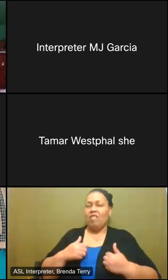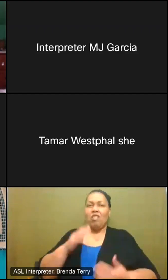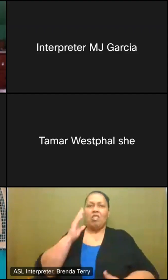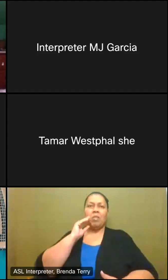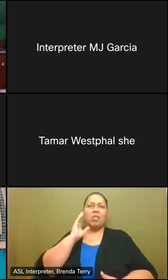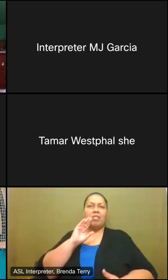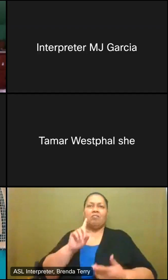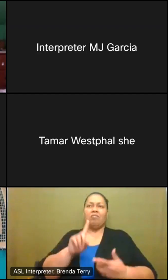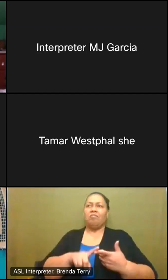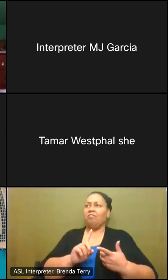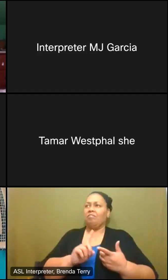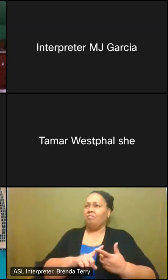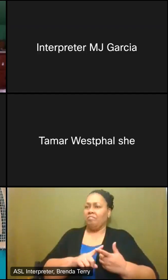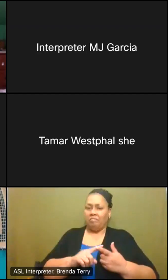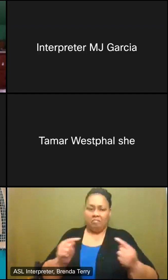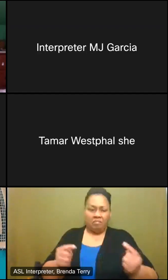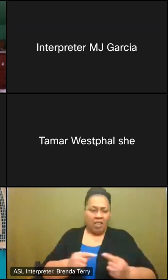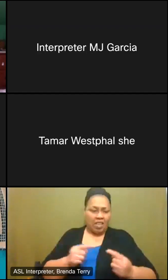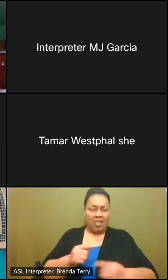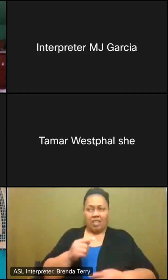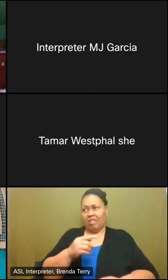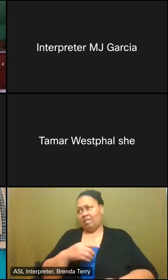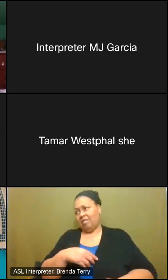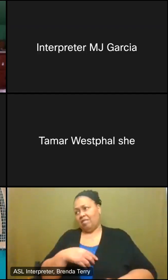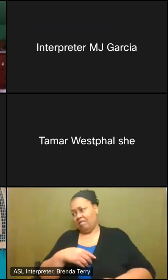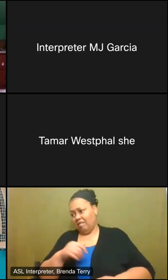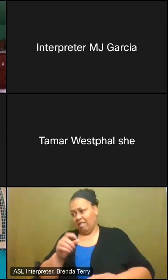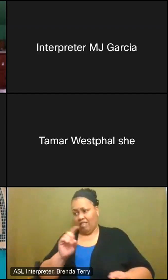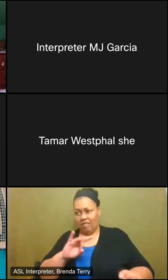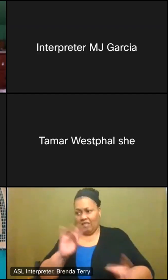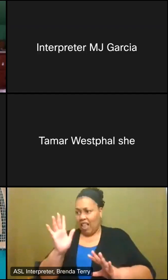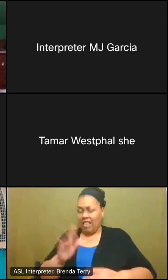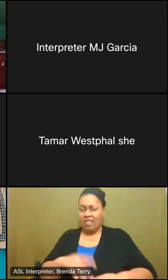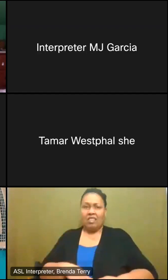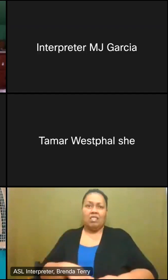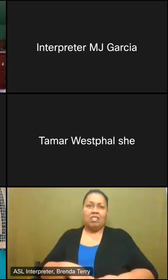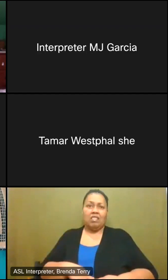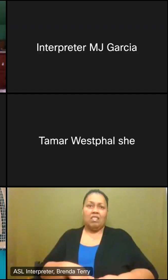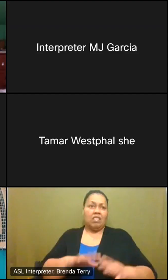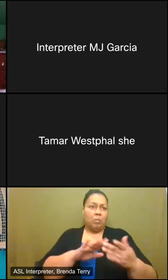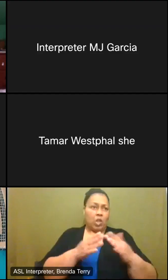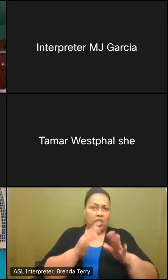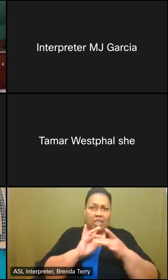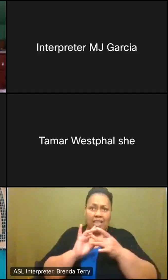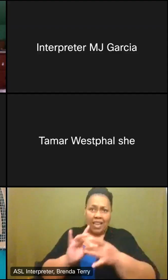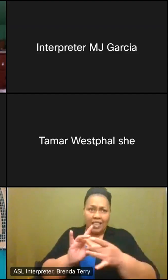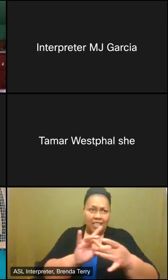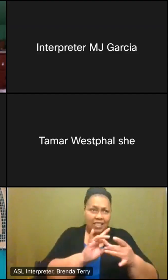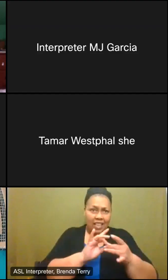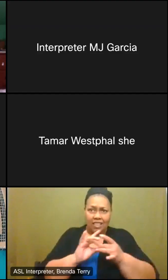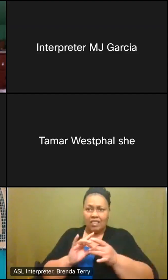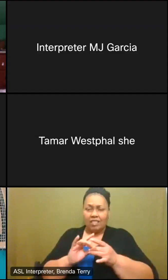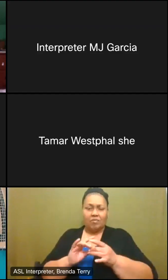experiences with pain and violence, our experiences of community connectedness, and